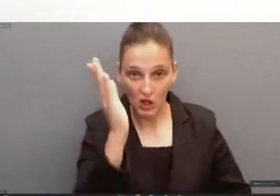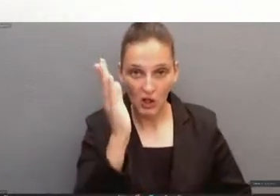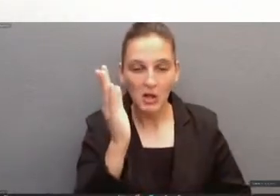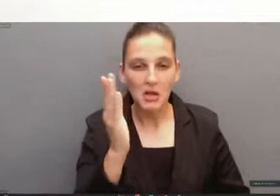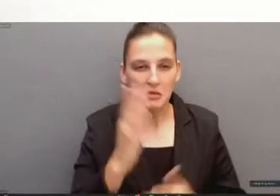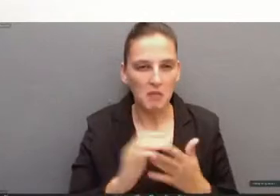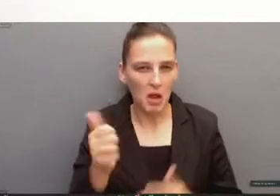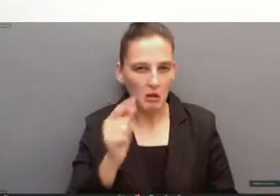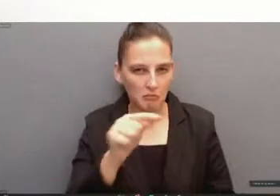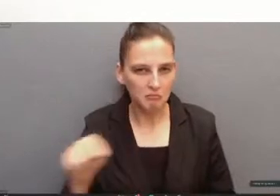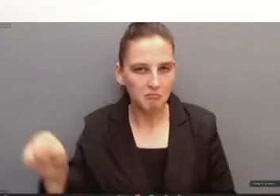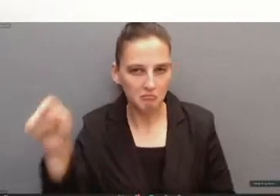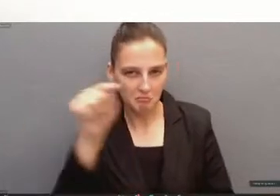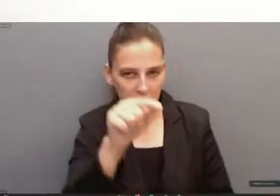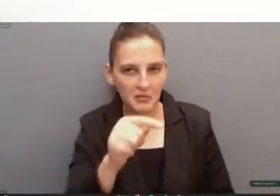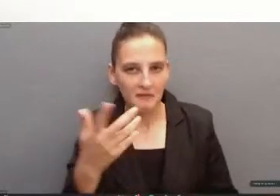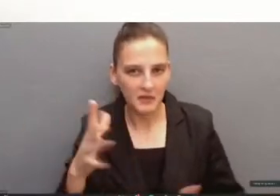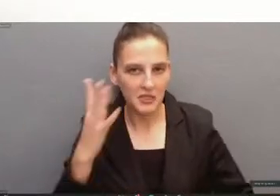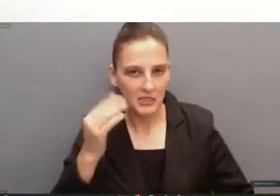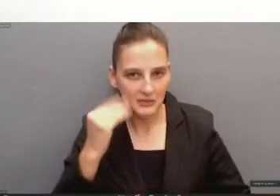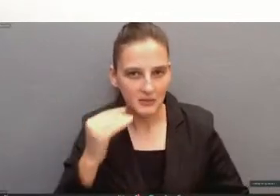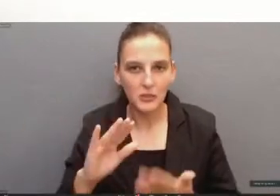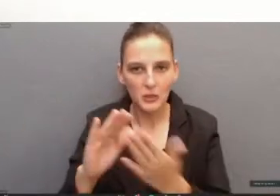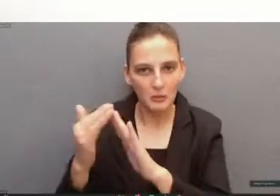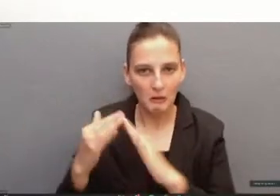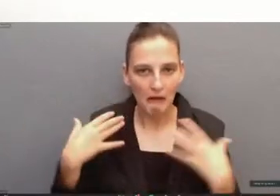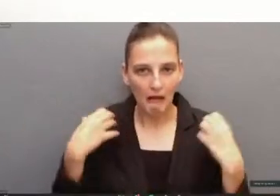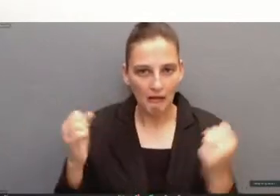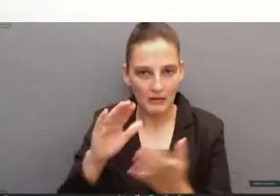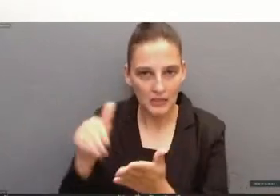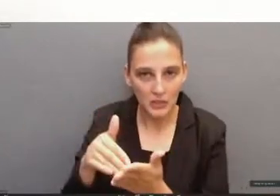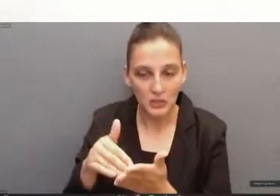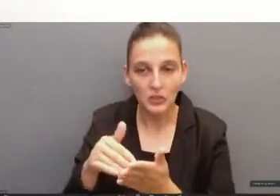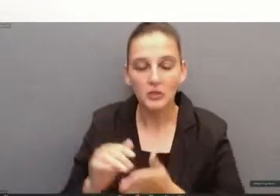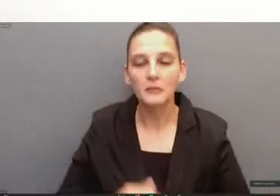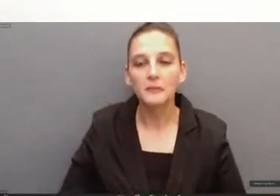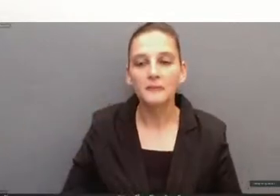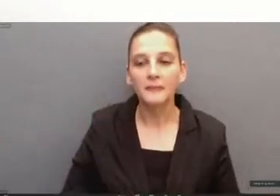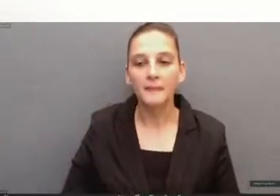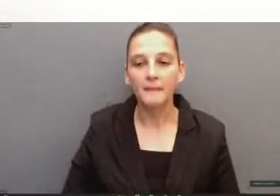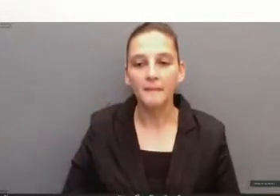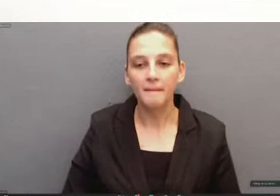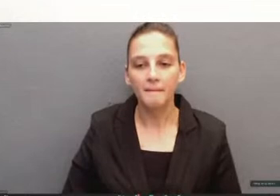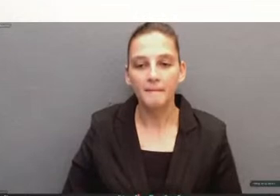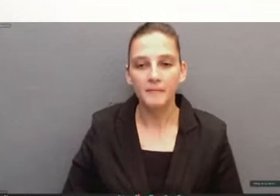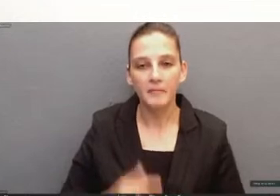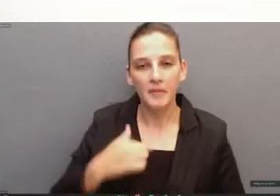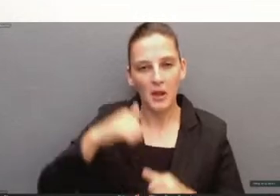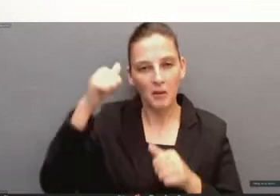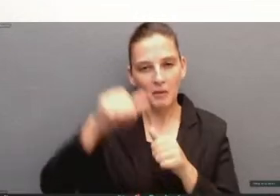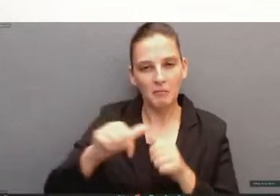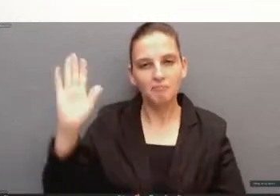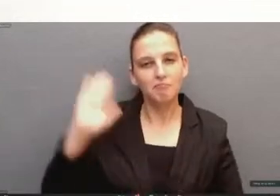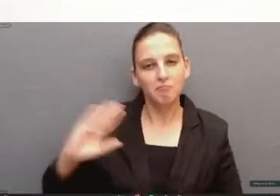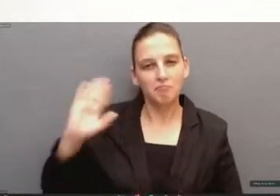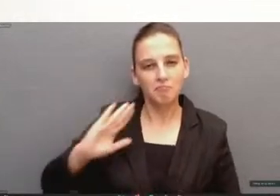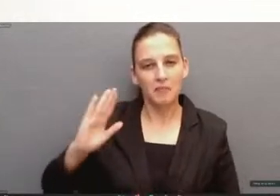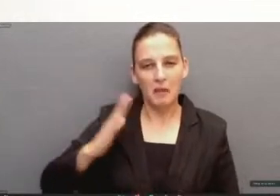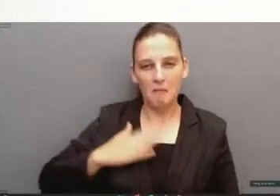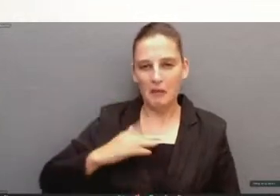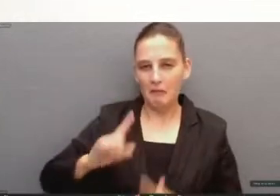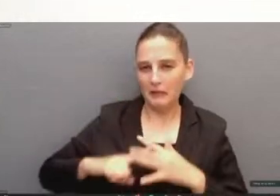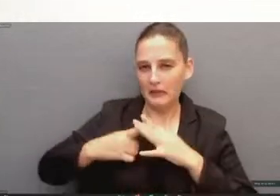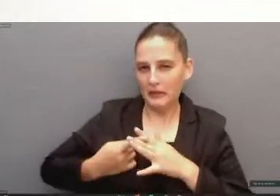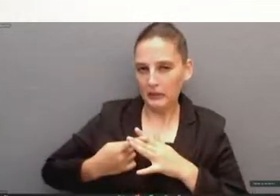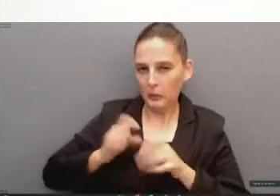here have worked with community health centers, I am reminded that in my early part of my career, I worked